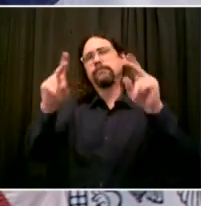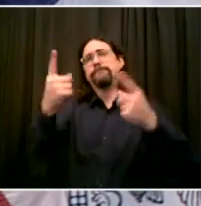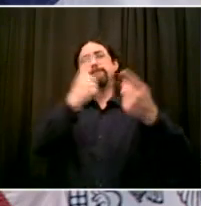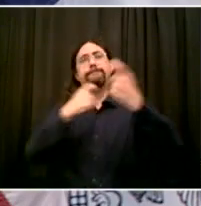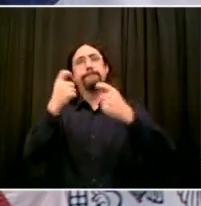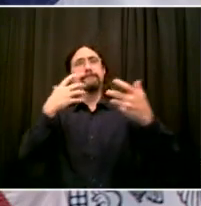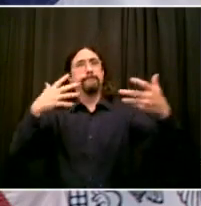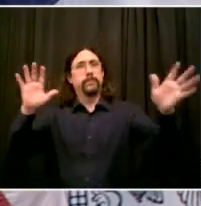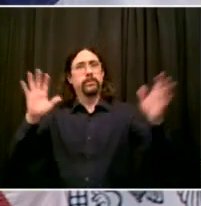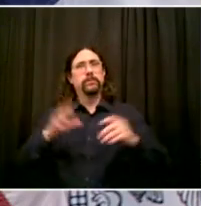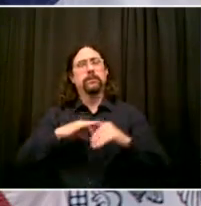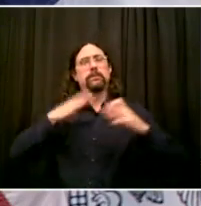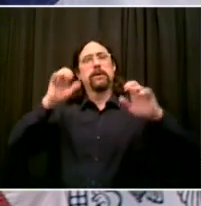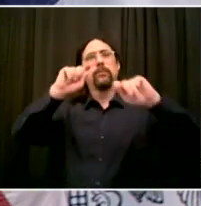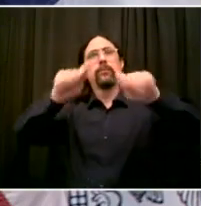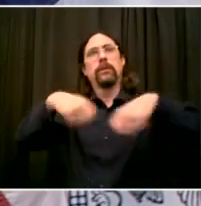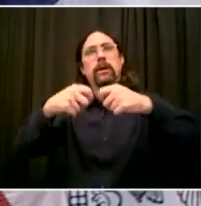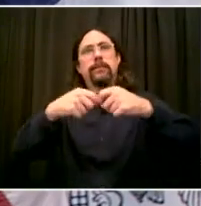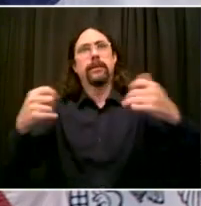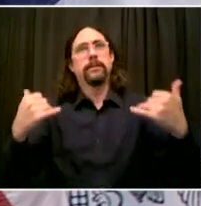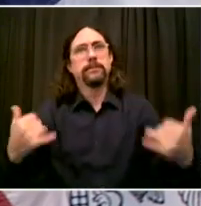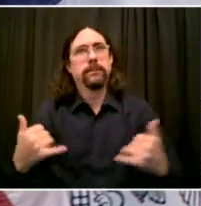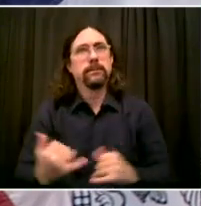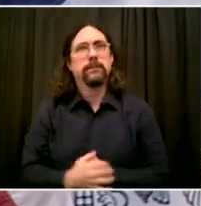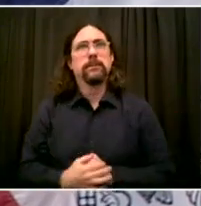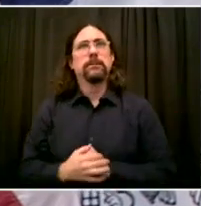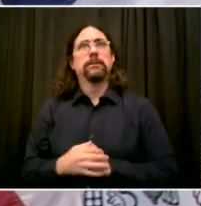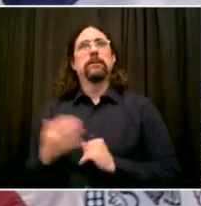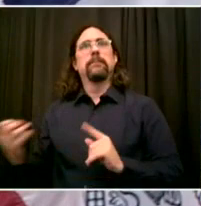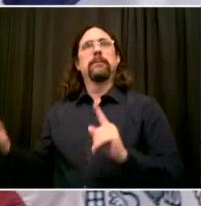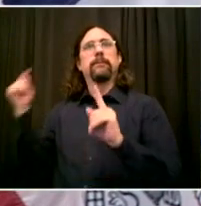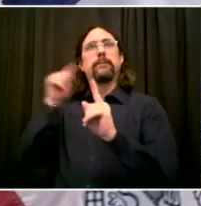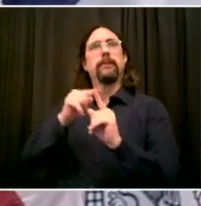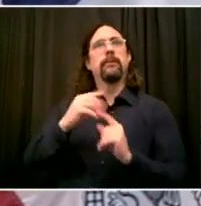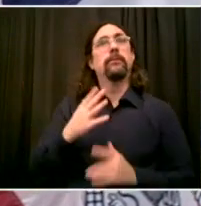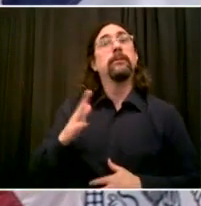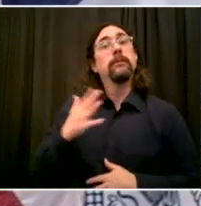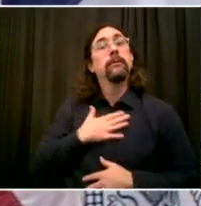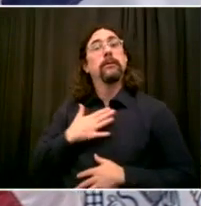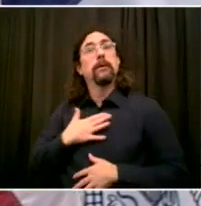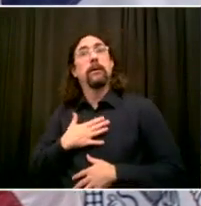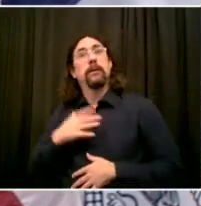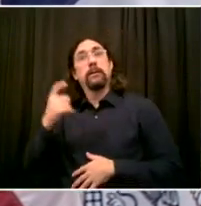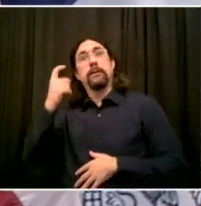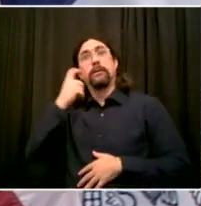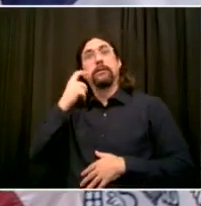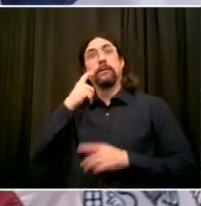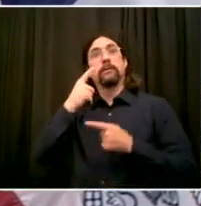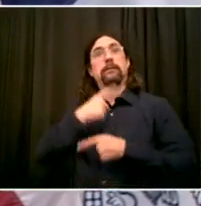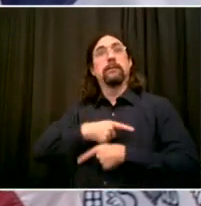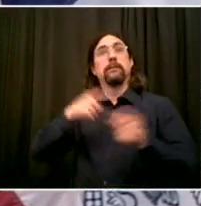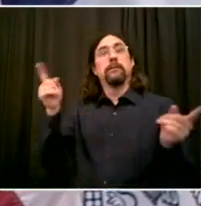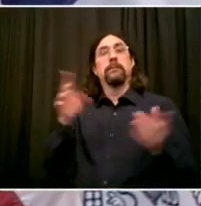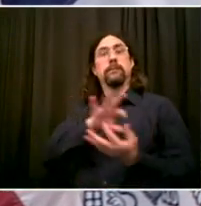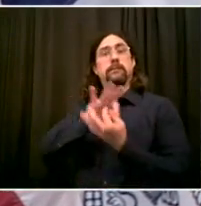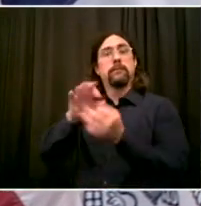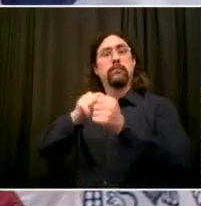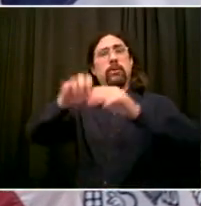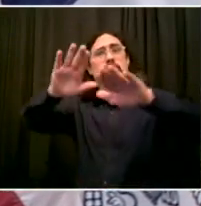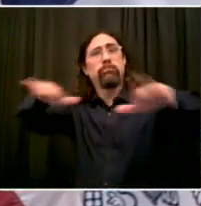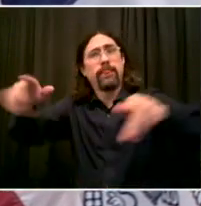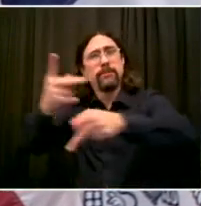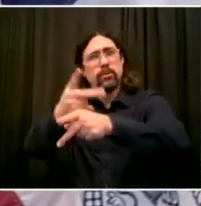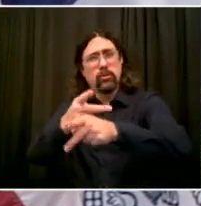the big announcement today in terms of childcare, because it's a big announcement because of the big impact it means for